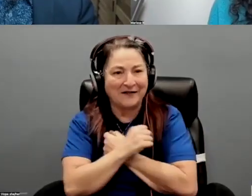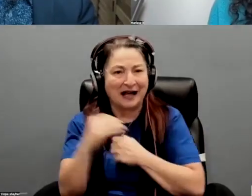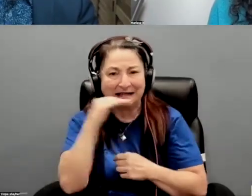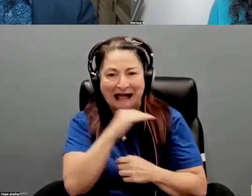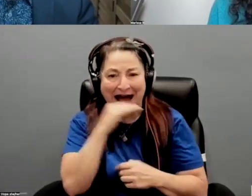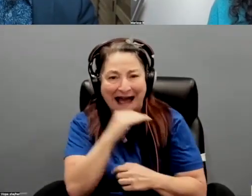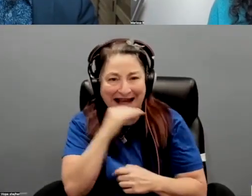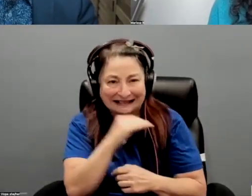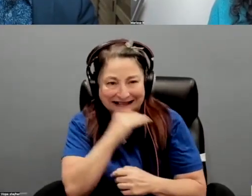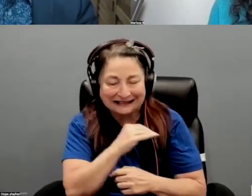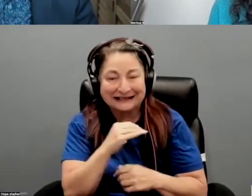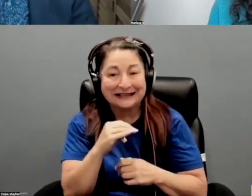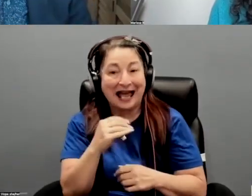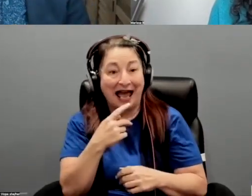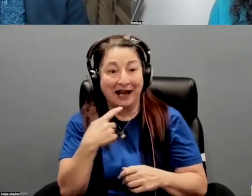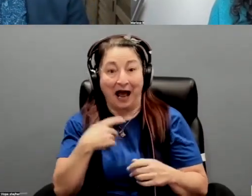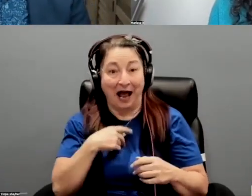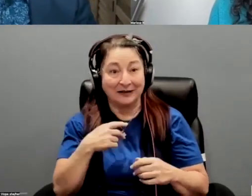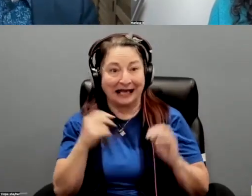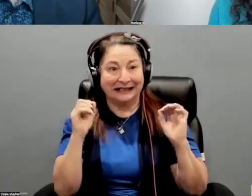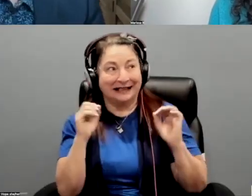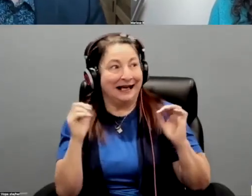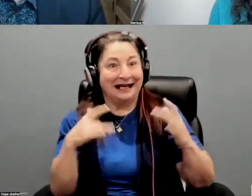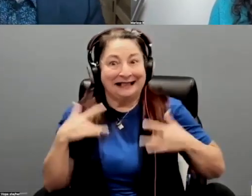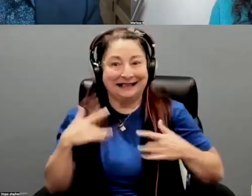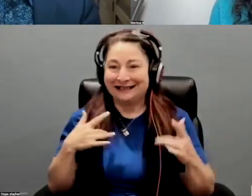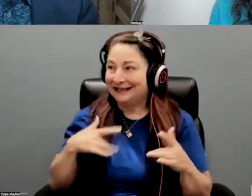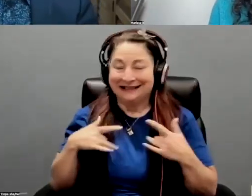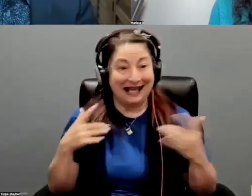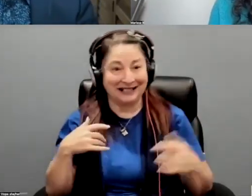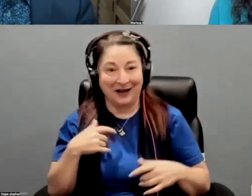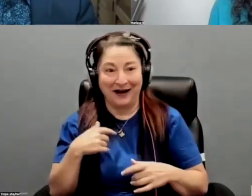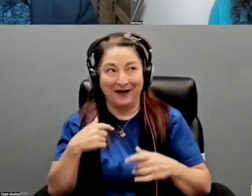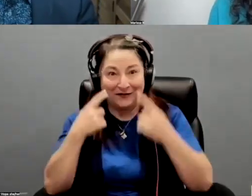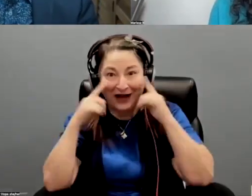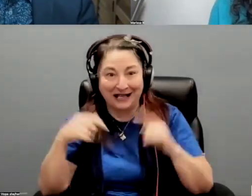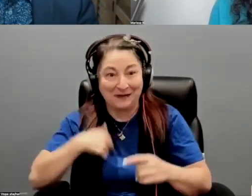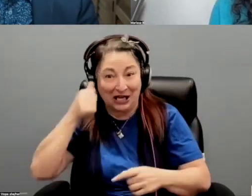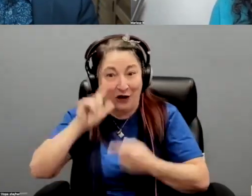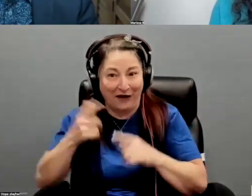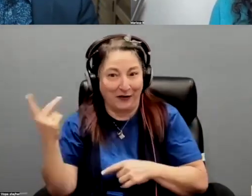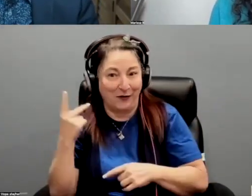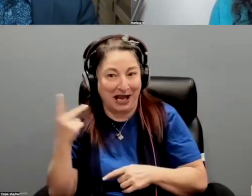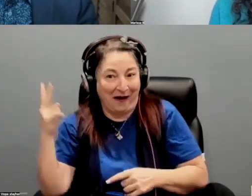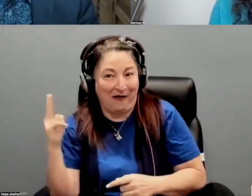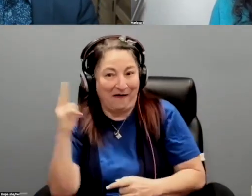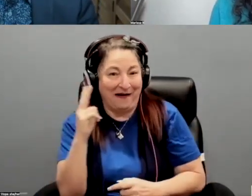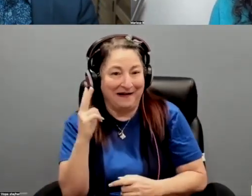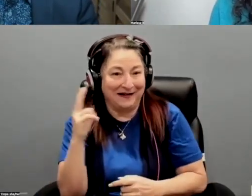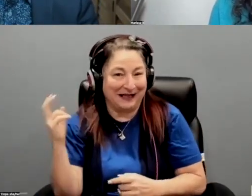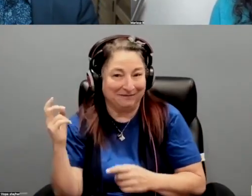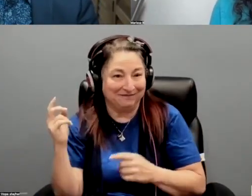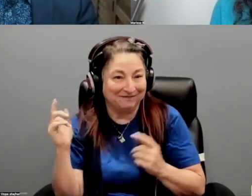we were just geeking out and we finally put up the courage to say hi and she was just so sweet and just such a